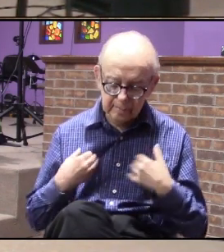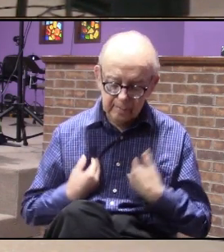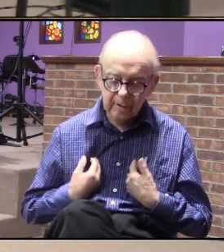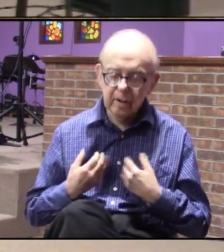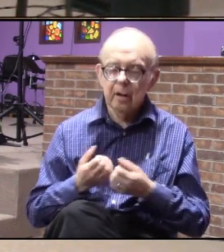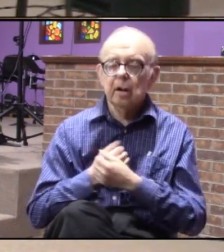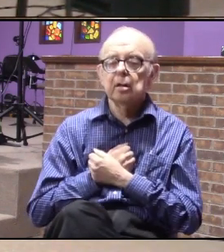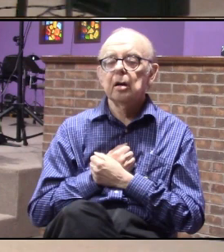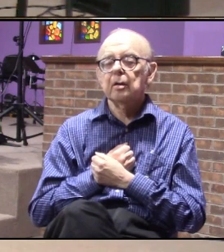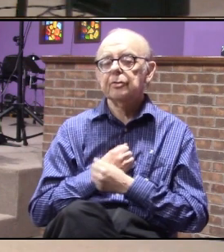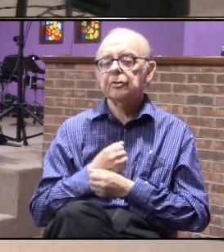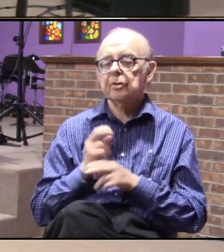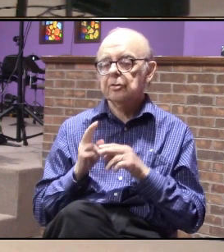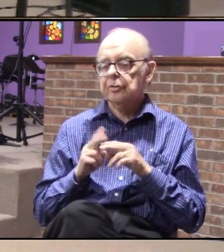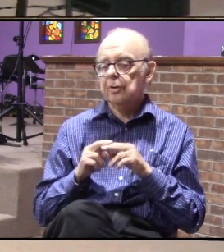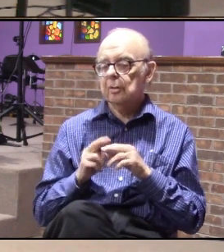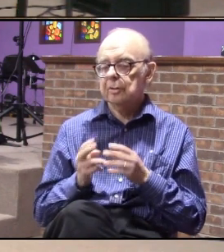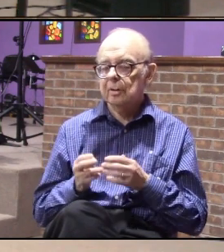loves salt.